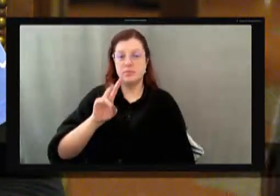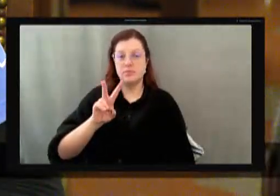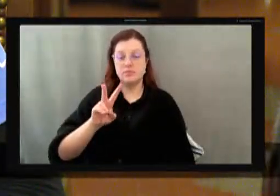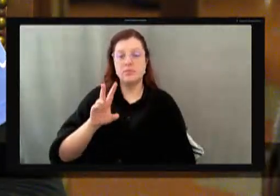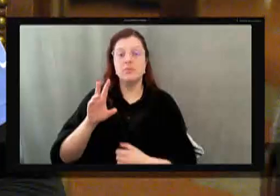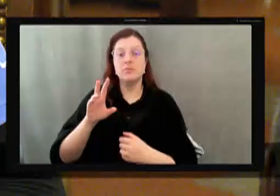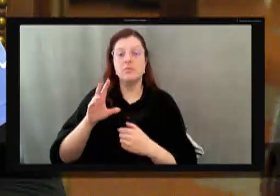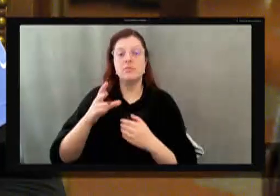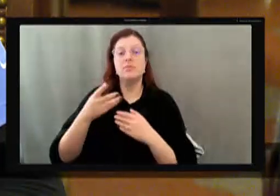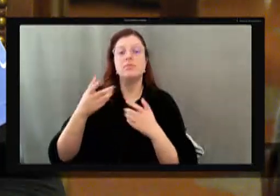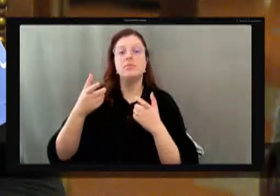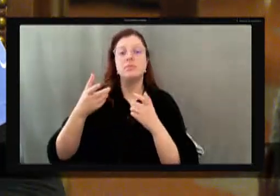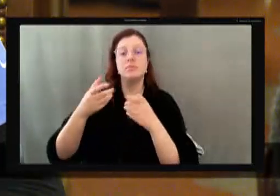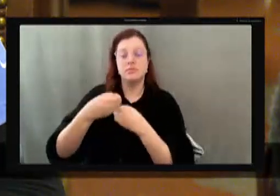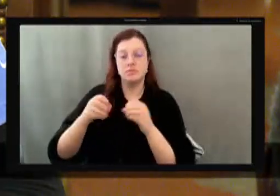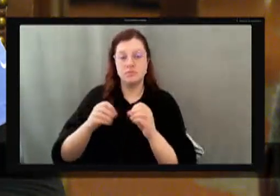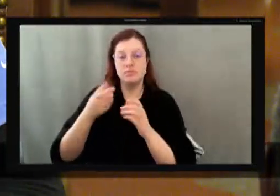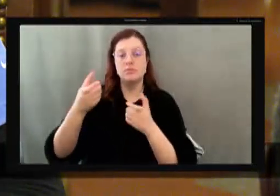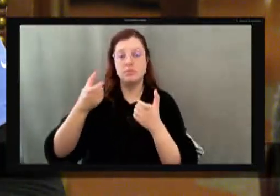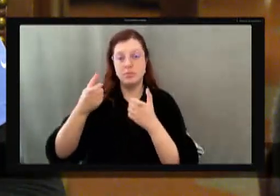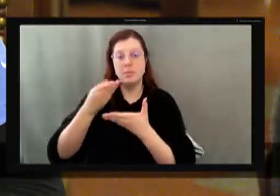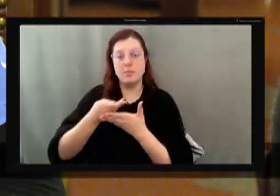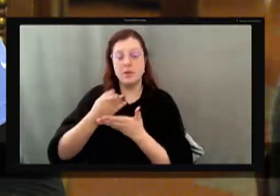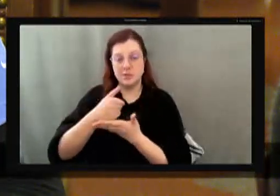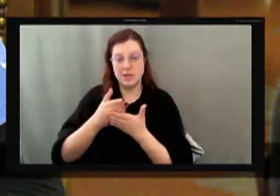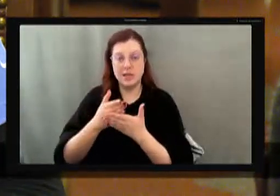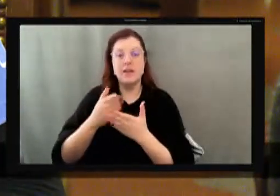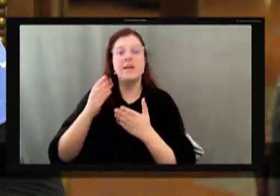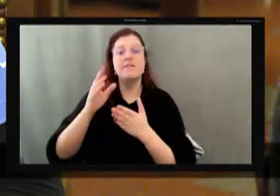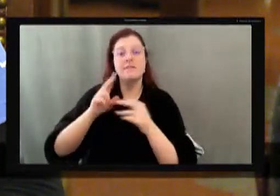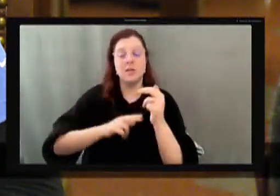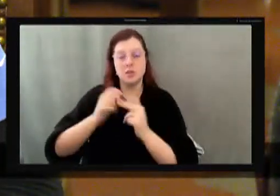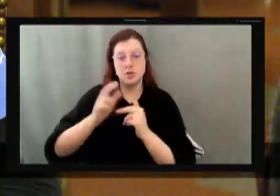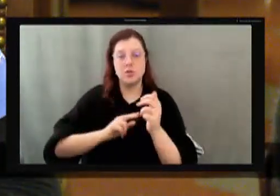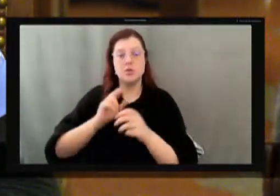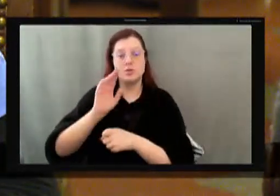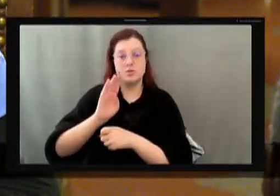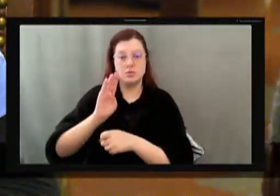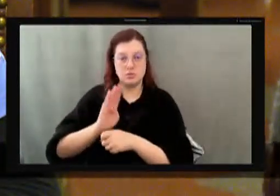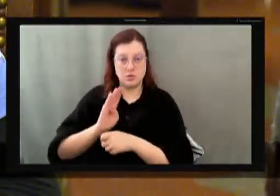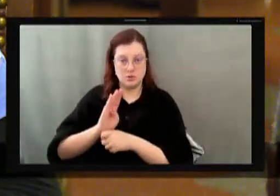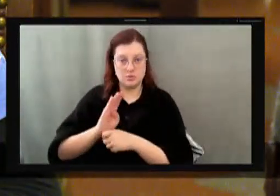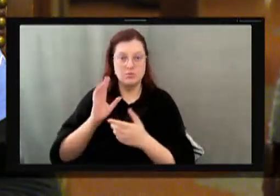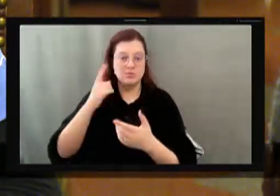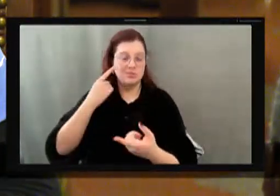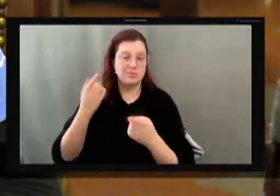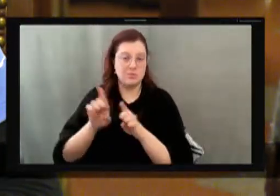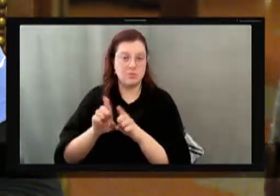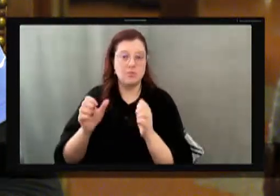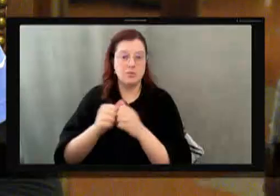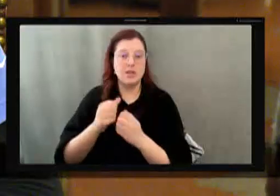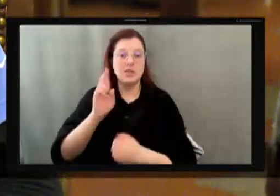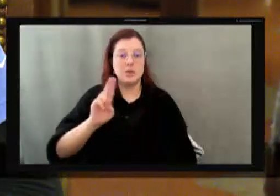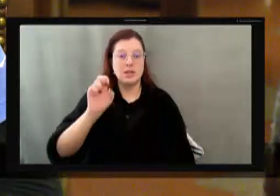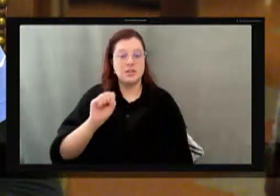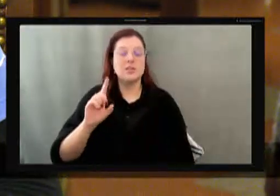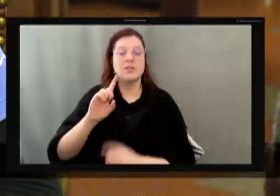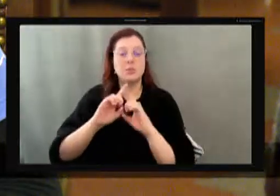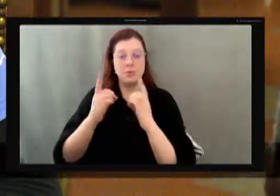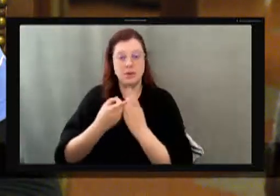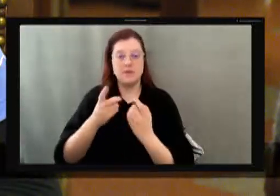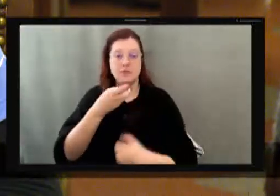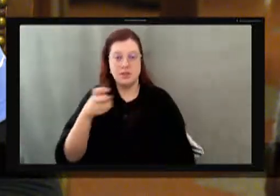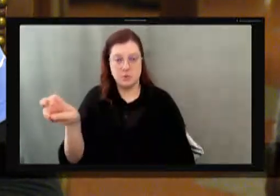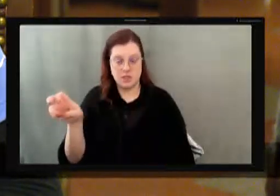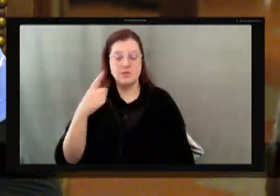the Department of Mobility and Infrastructure to enter into an agreement or agreements with the U.S. Department of Transportation for the purpose of receiving grant